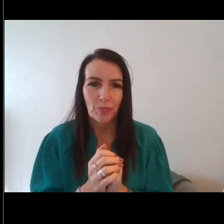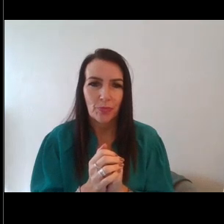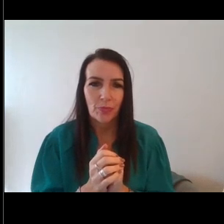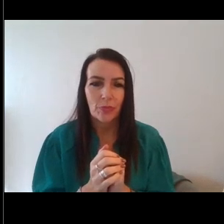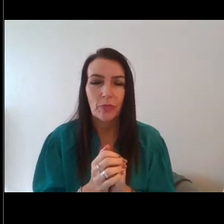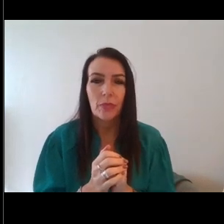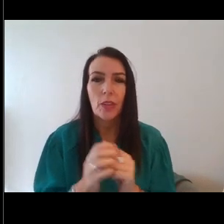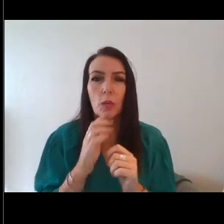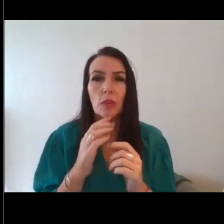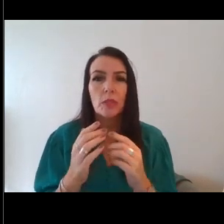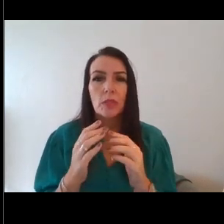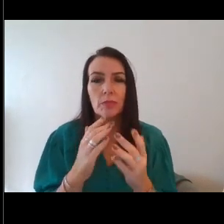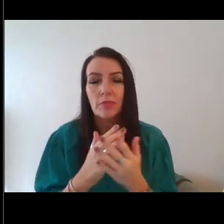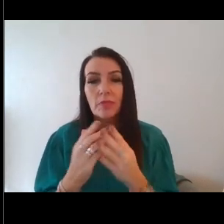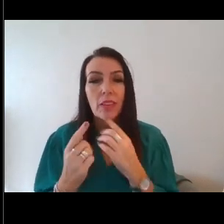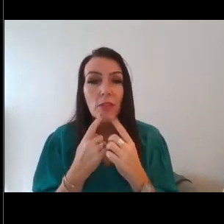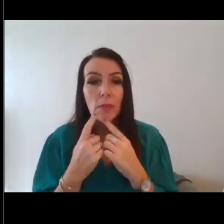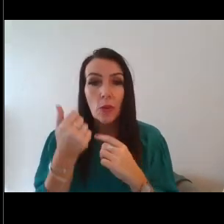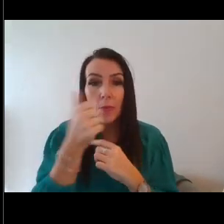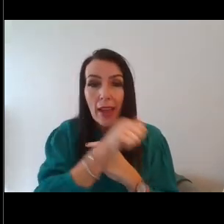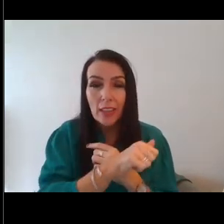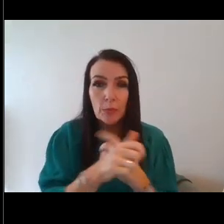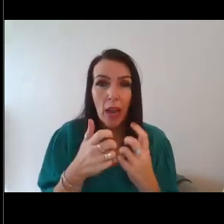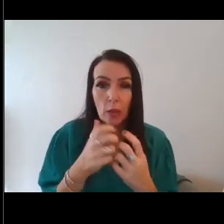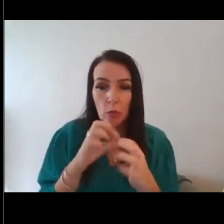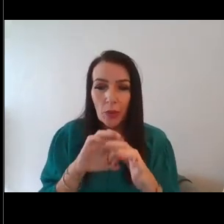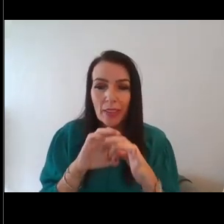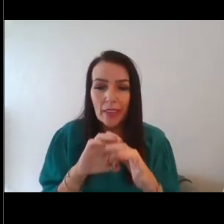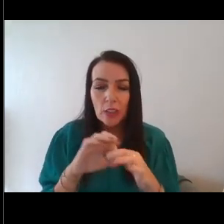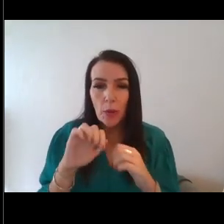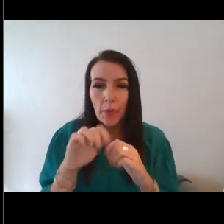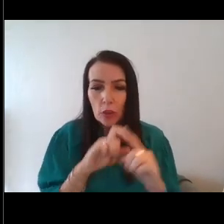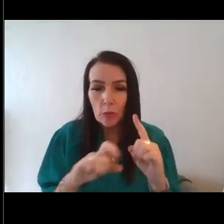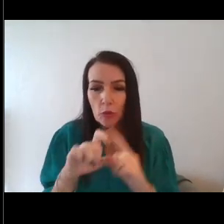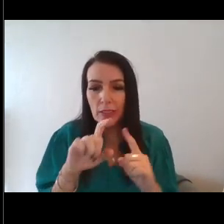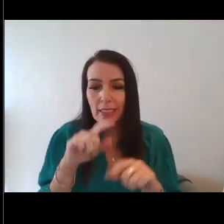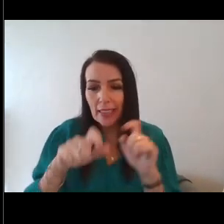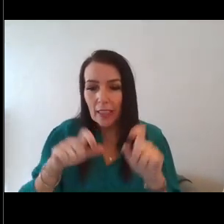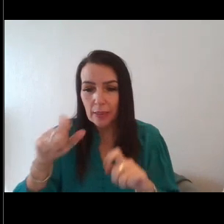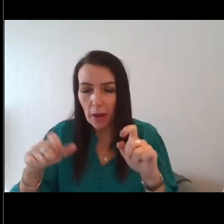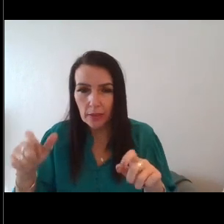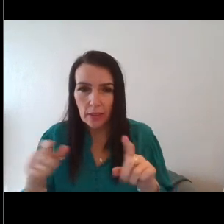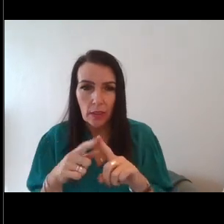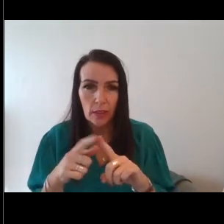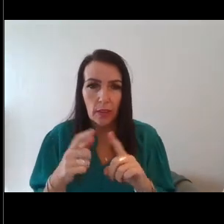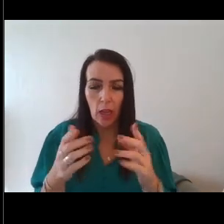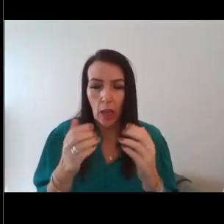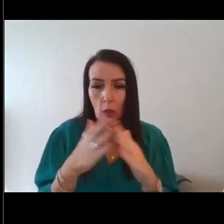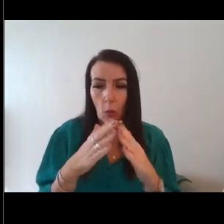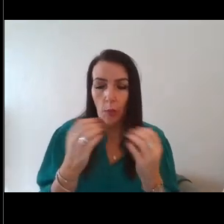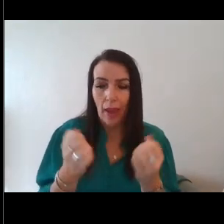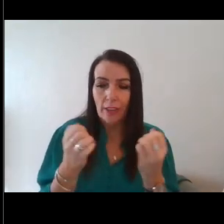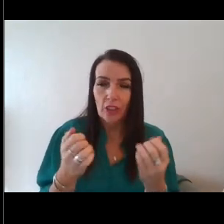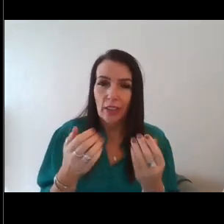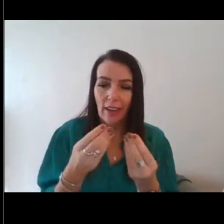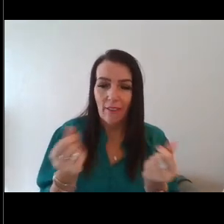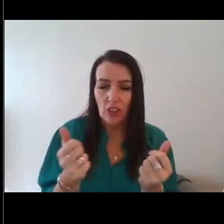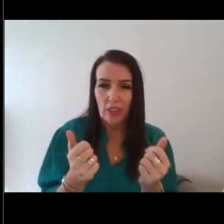share insights from our experts about how to engage with their communities and customers on home energy efficiency advice and